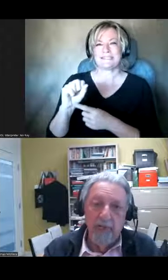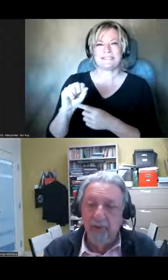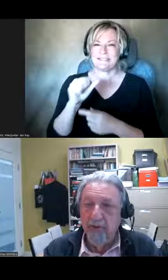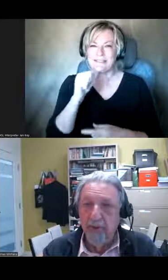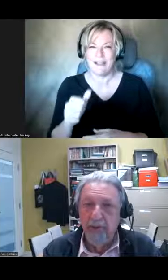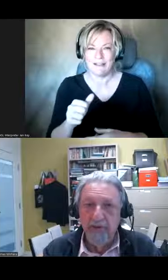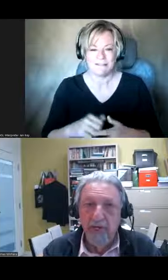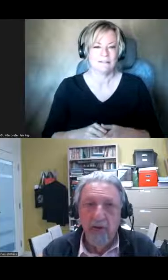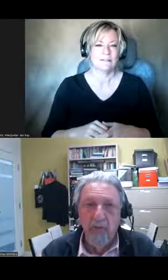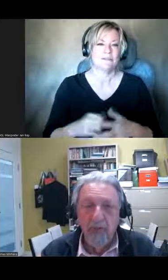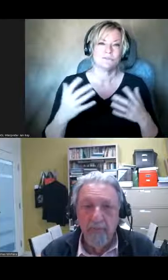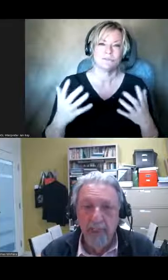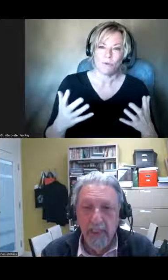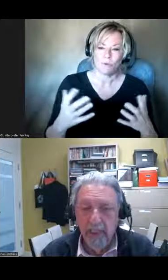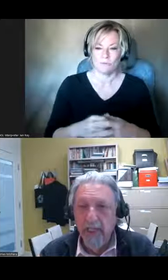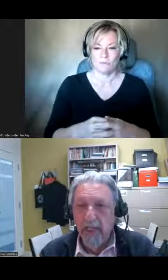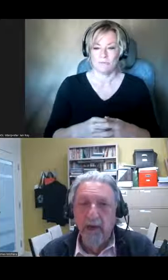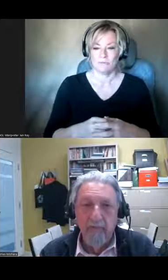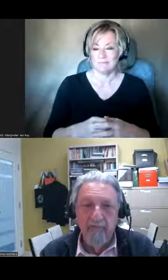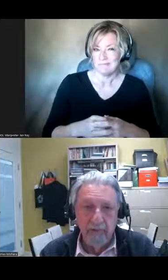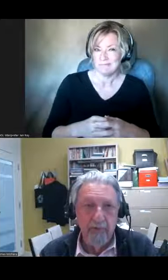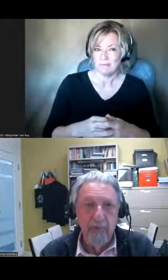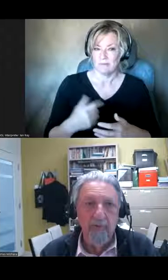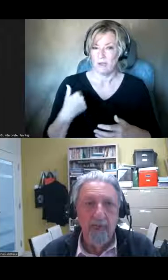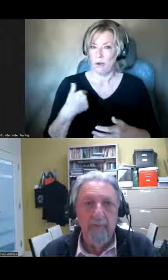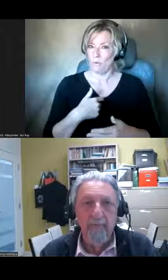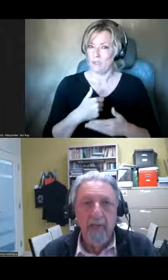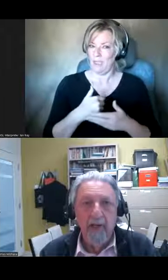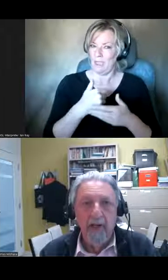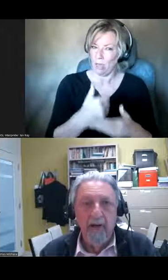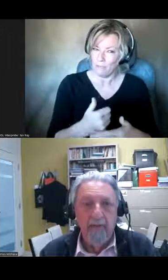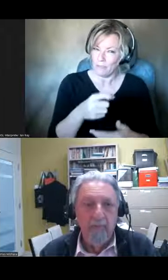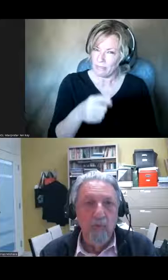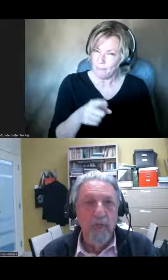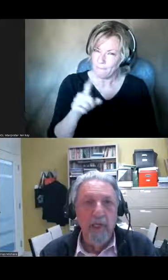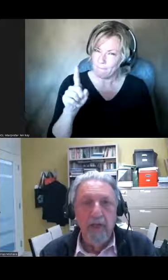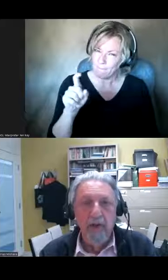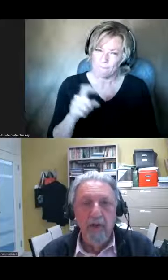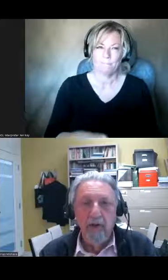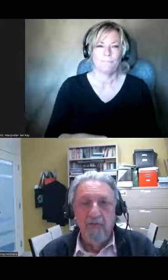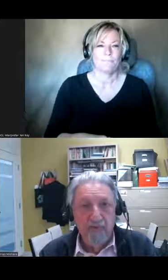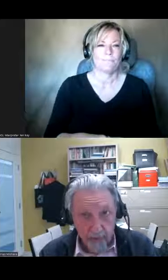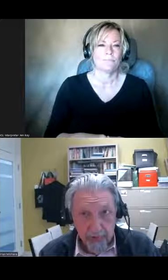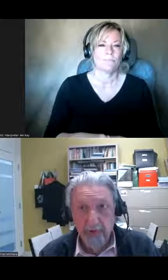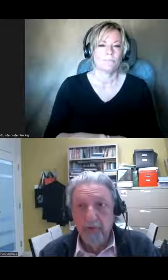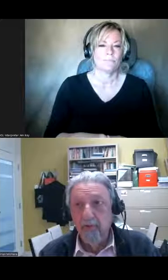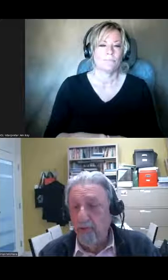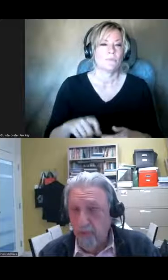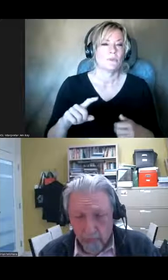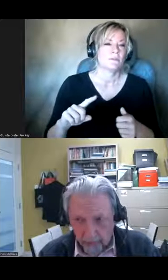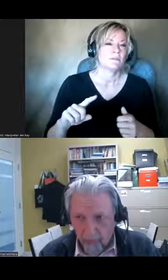big question is, are we being helpful to them? We